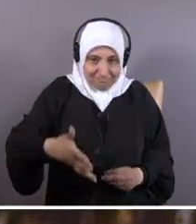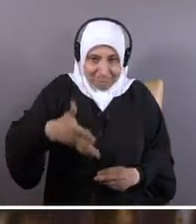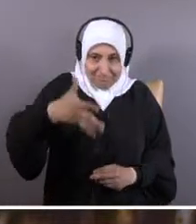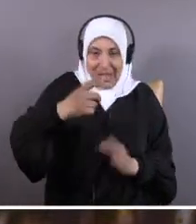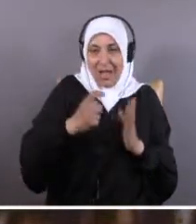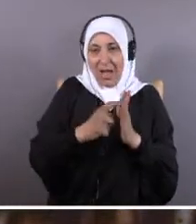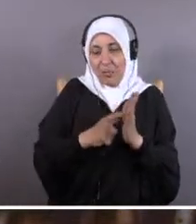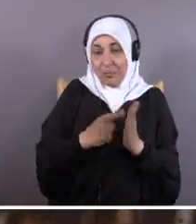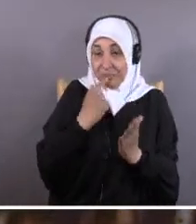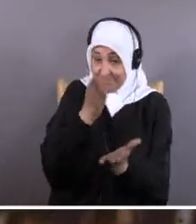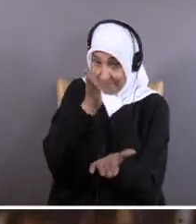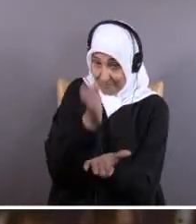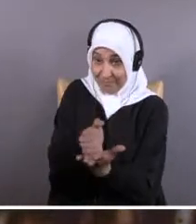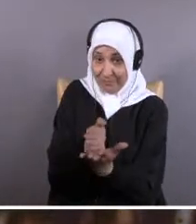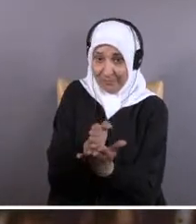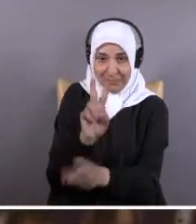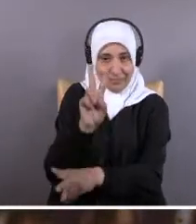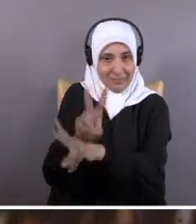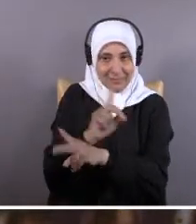Honesty.